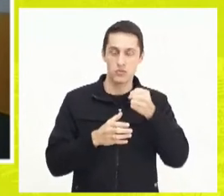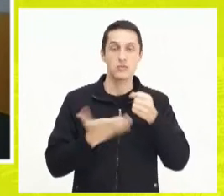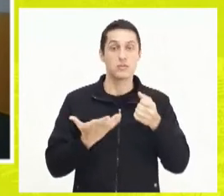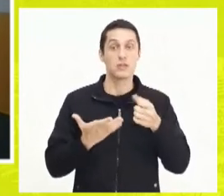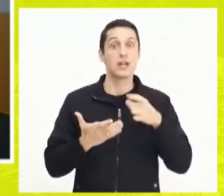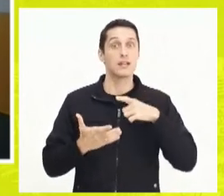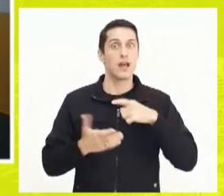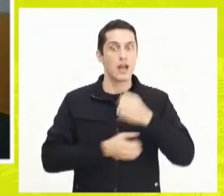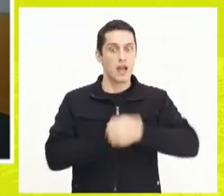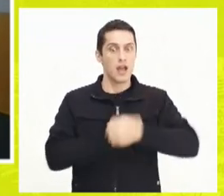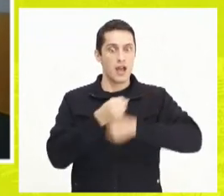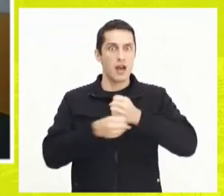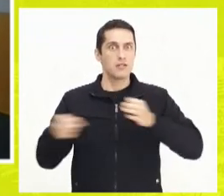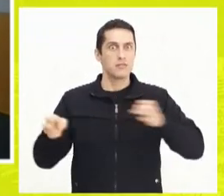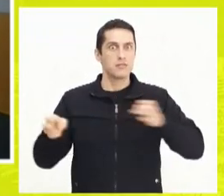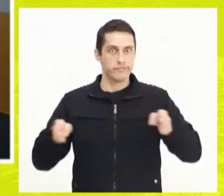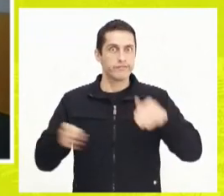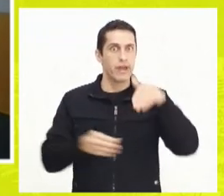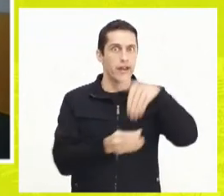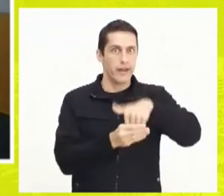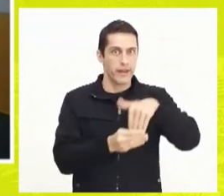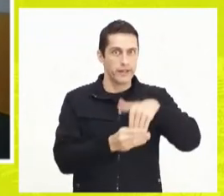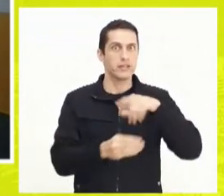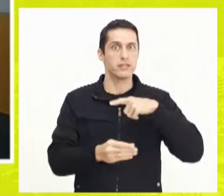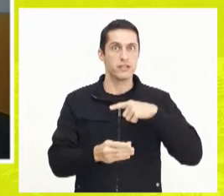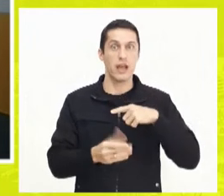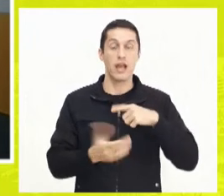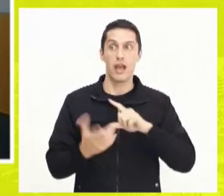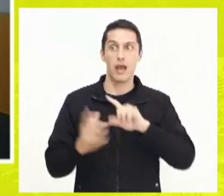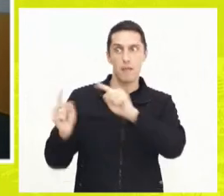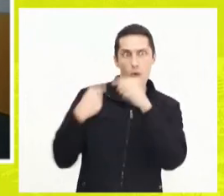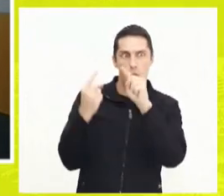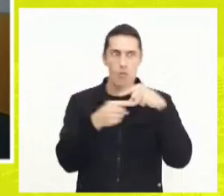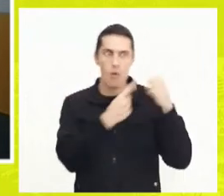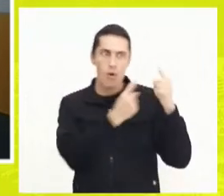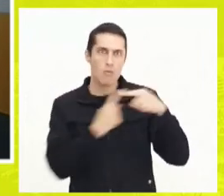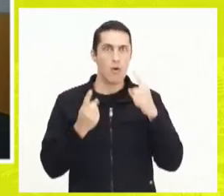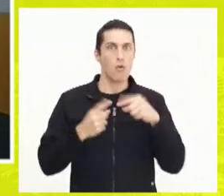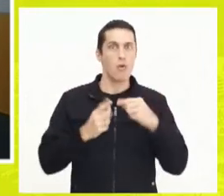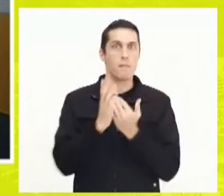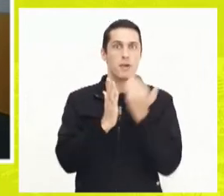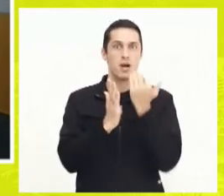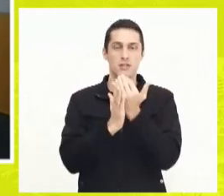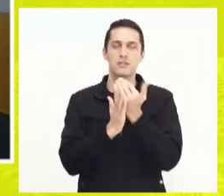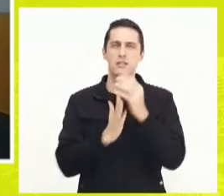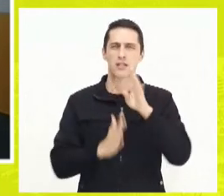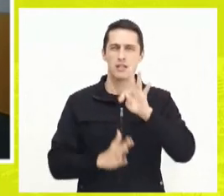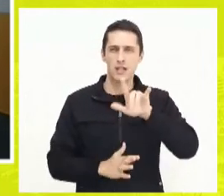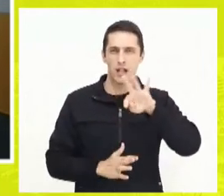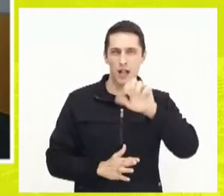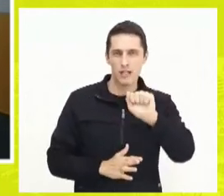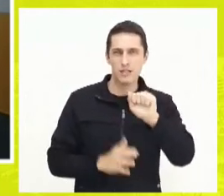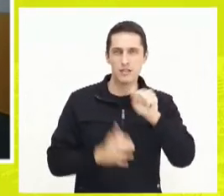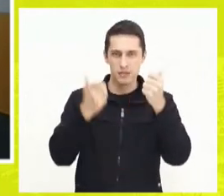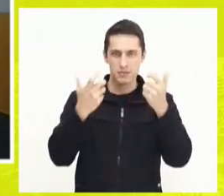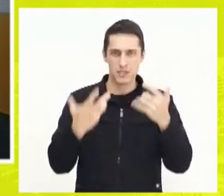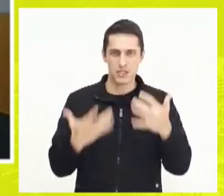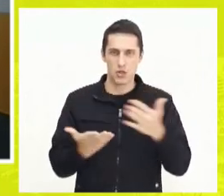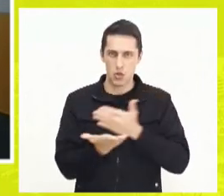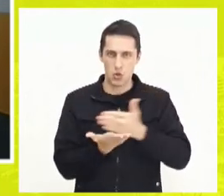health for journalists especially in a year like this one we know that the attacks